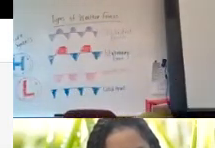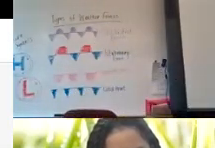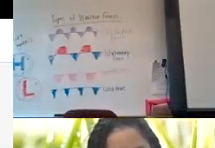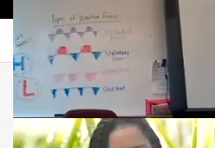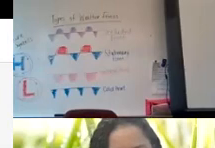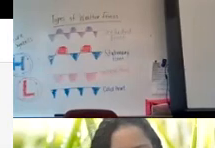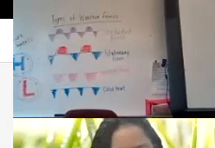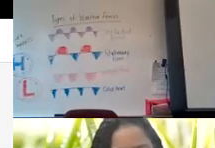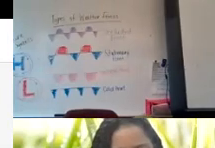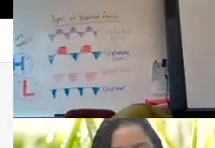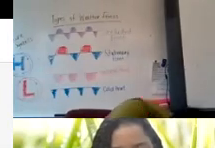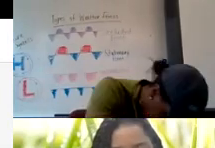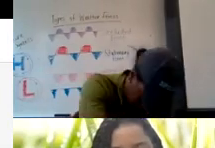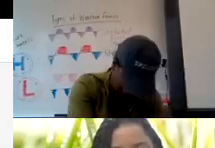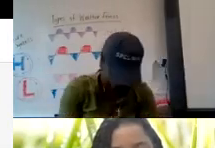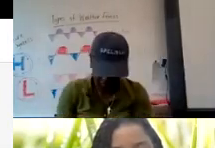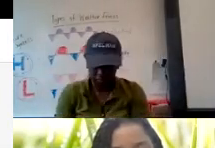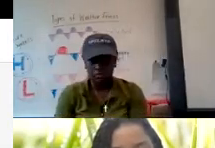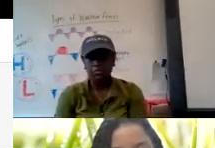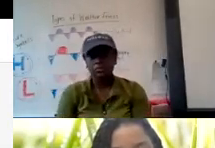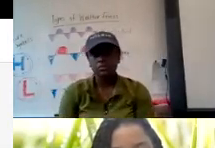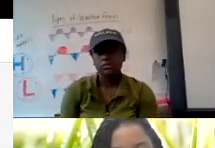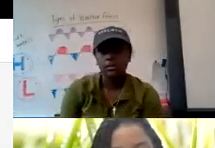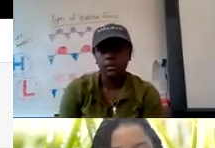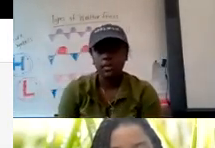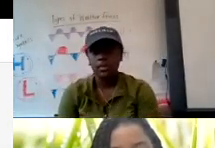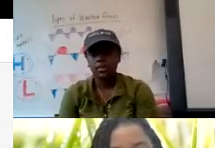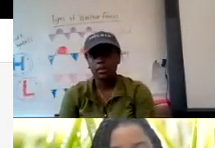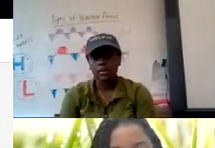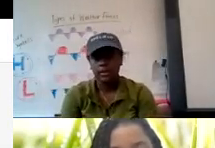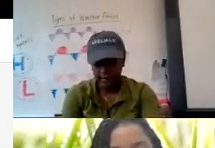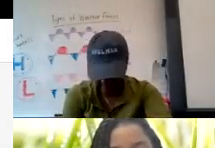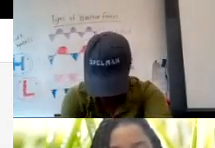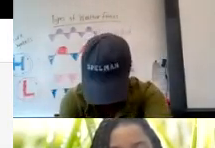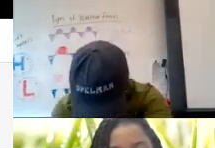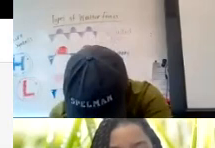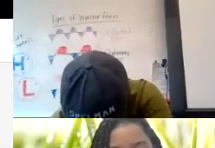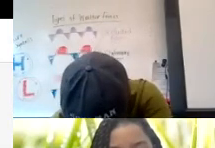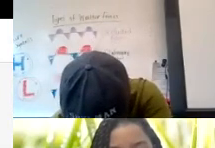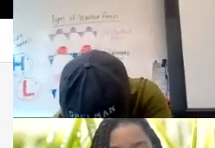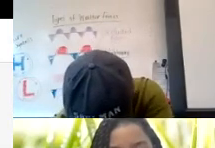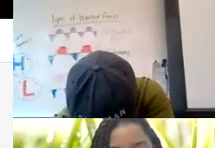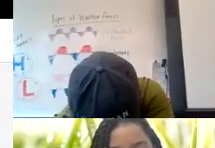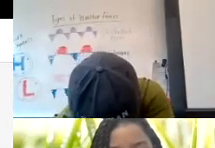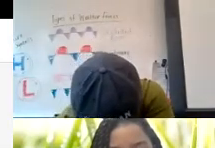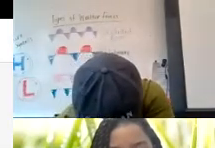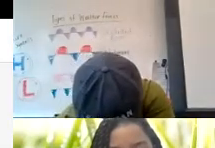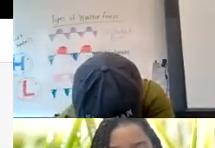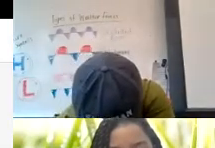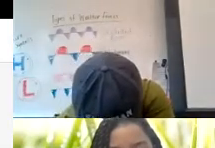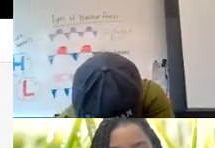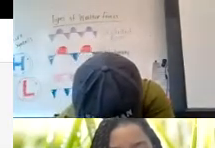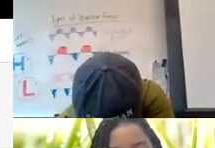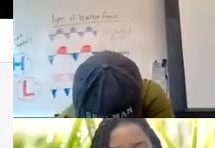objective is just to show you how the implementation of the Tower Garden in the classrooms can strengthen students' academic foundation to take